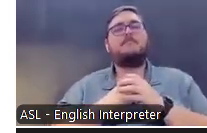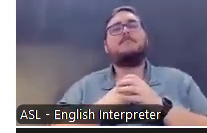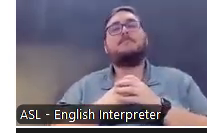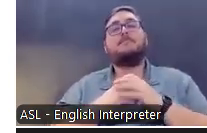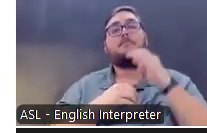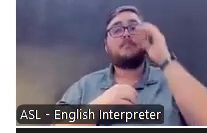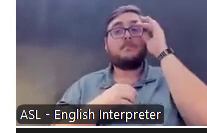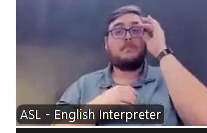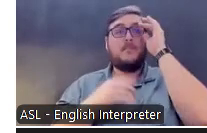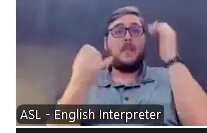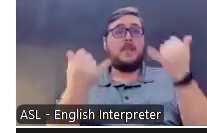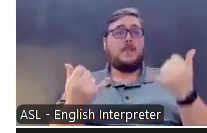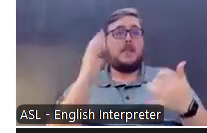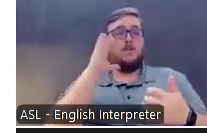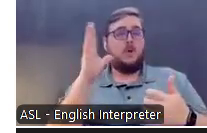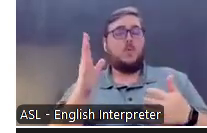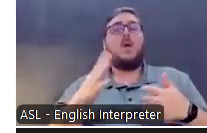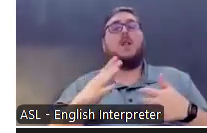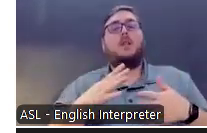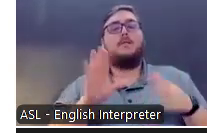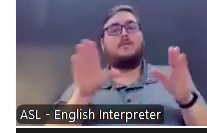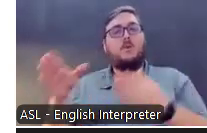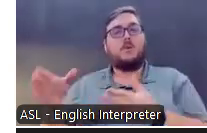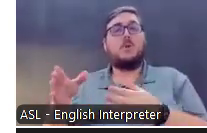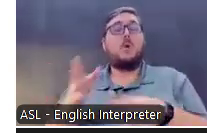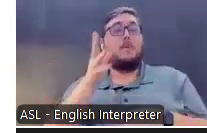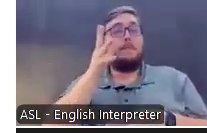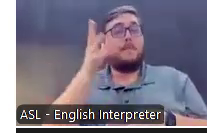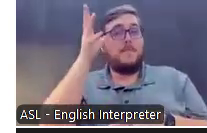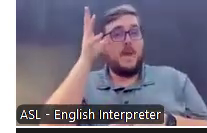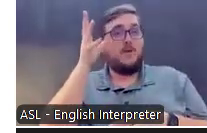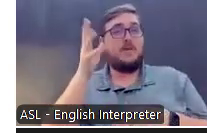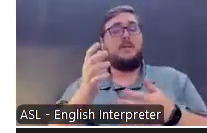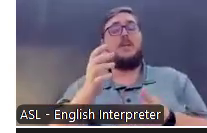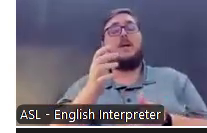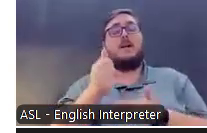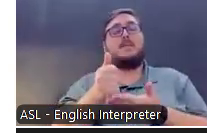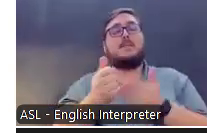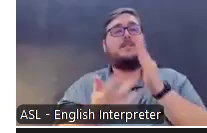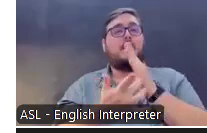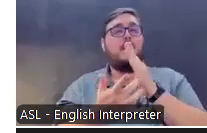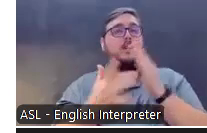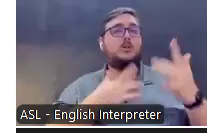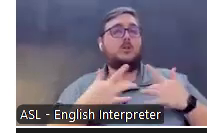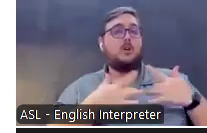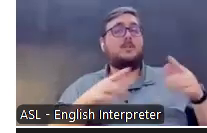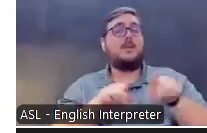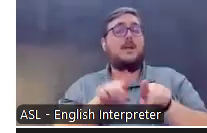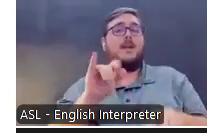Now we're going to move on to parent assistive technology concerns in IDEA. Next slide.